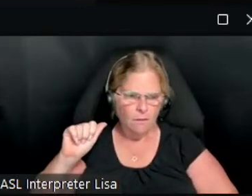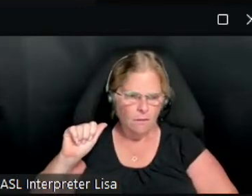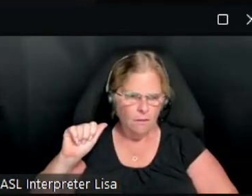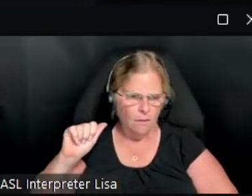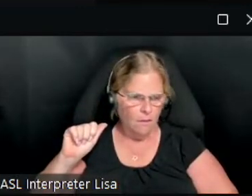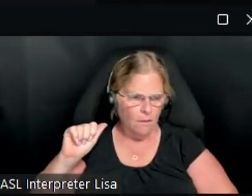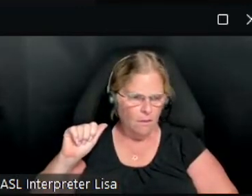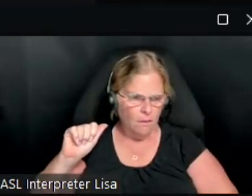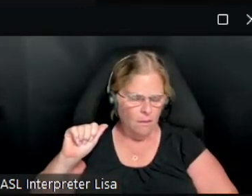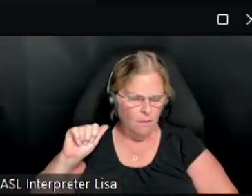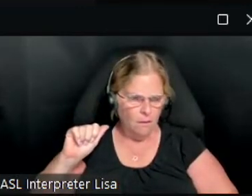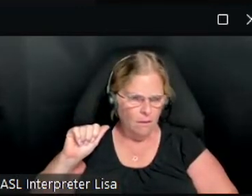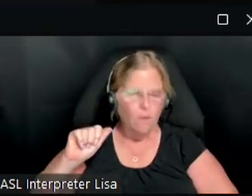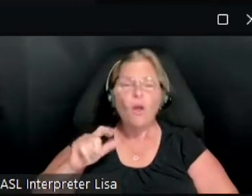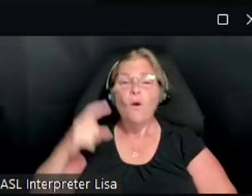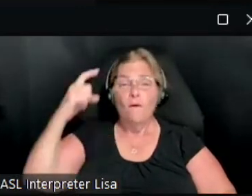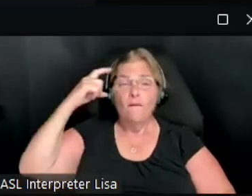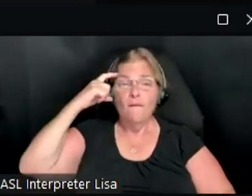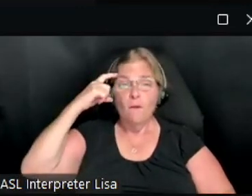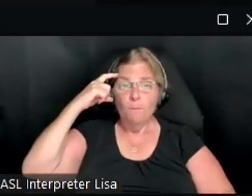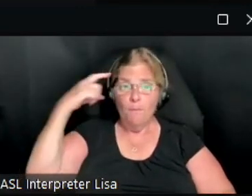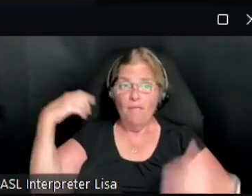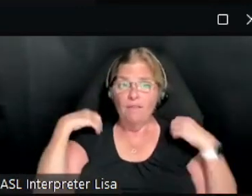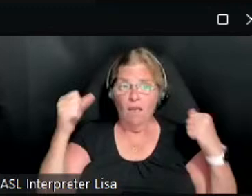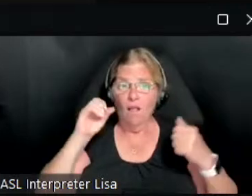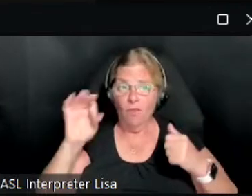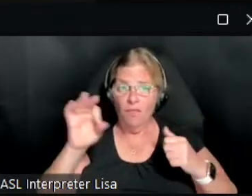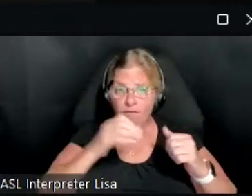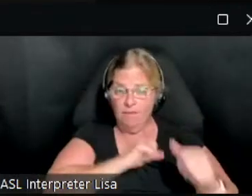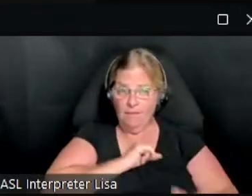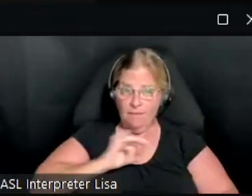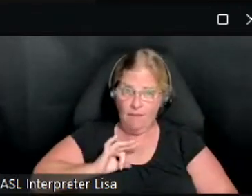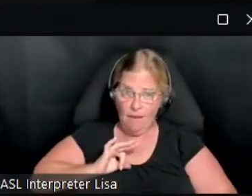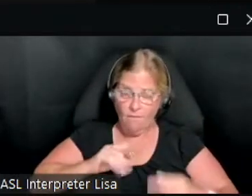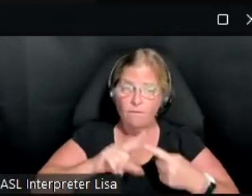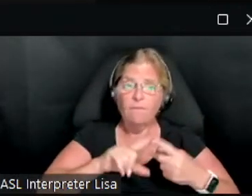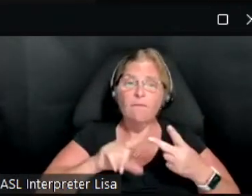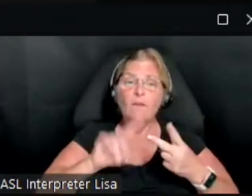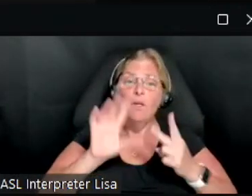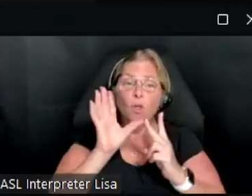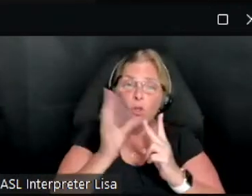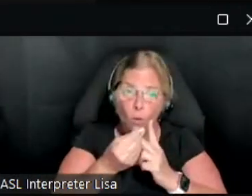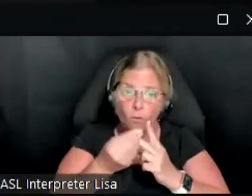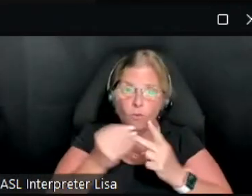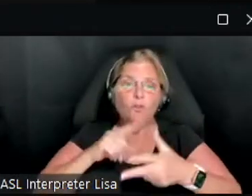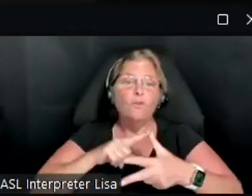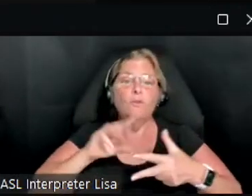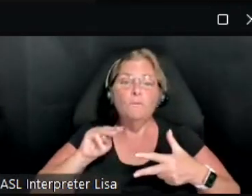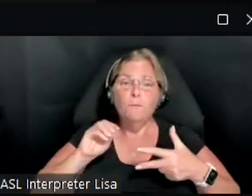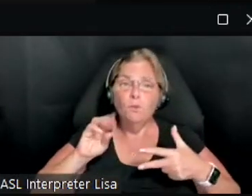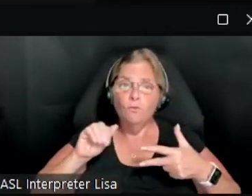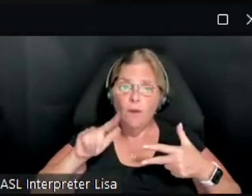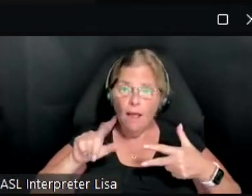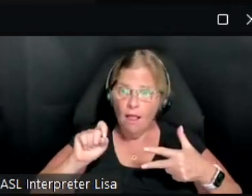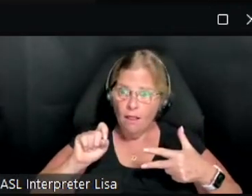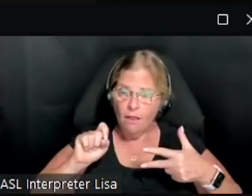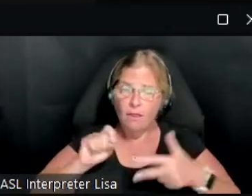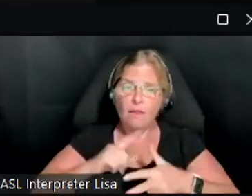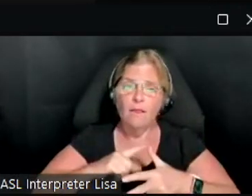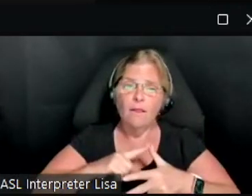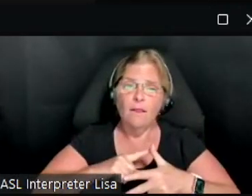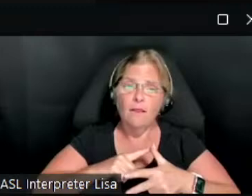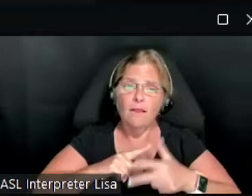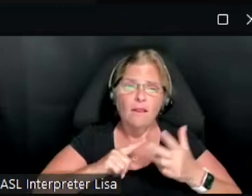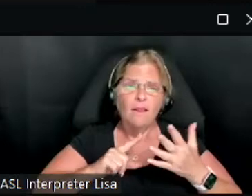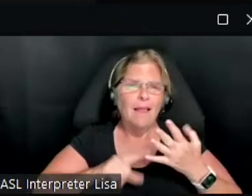So focus on the mental health of the staff. It sounded like culture, morale. I'm sure someone said